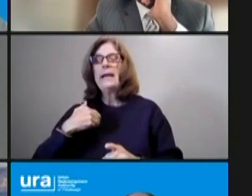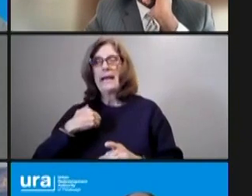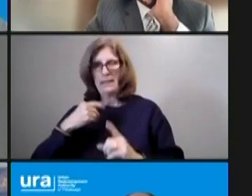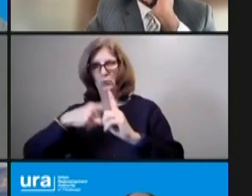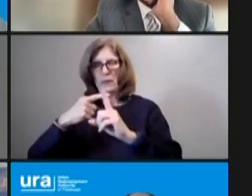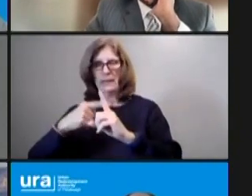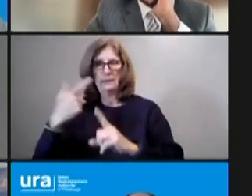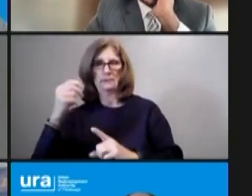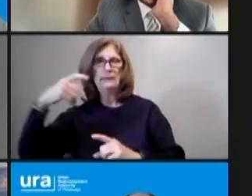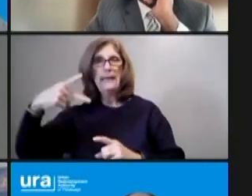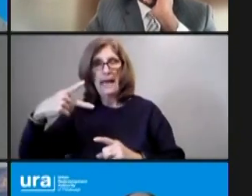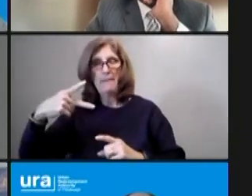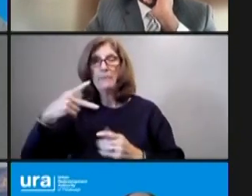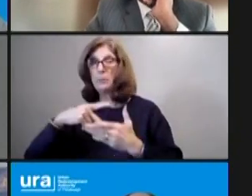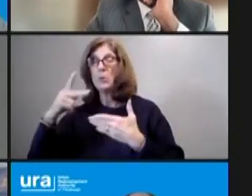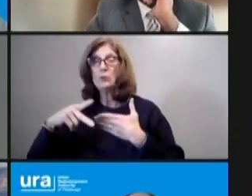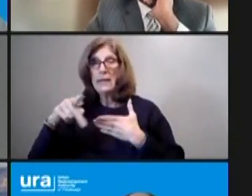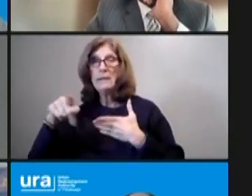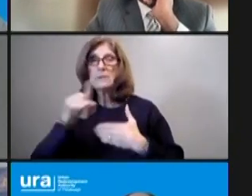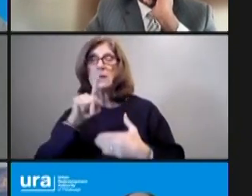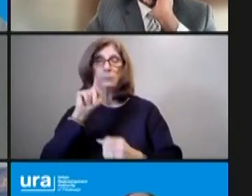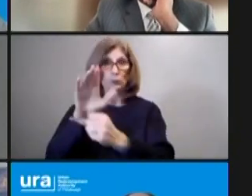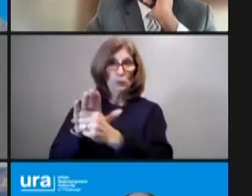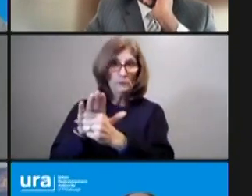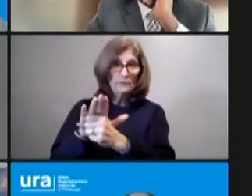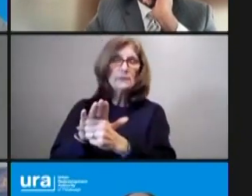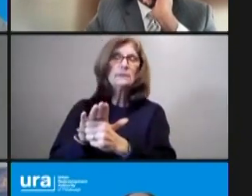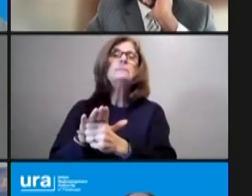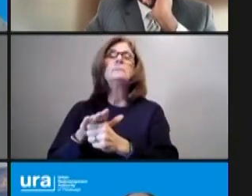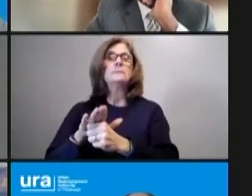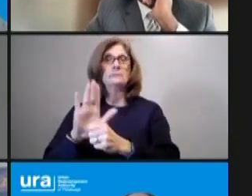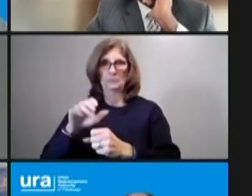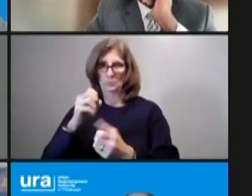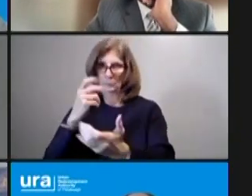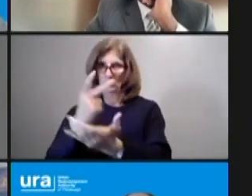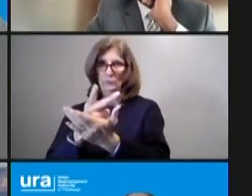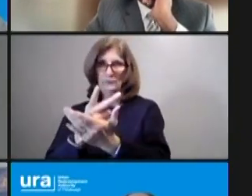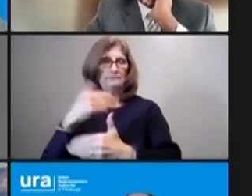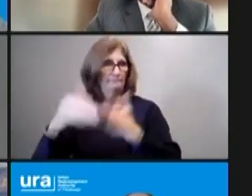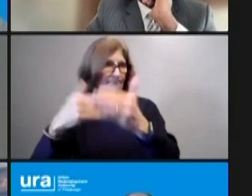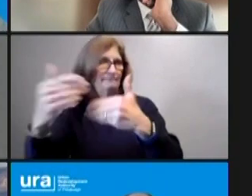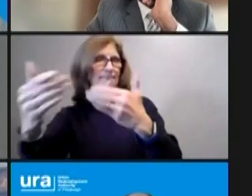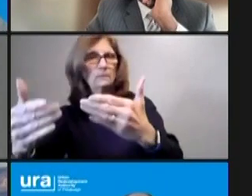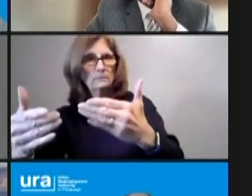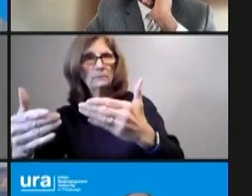that were approved that went forward in the last couple of months, and those have been put on here as well.